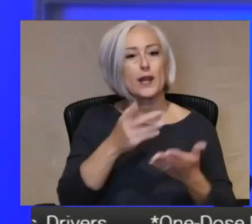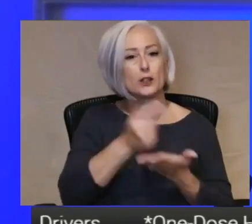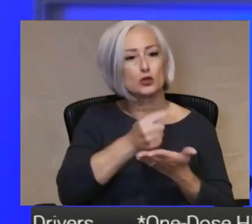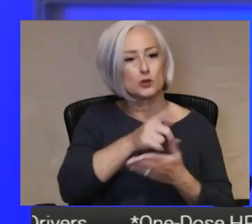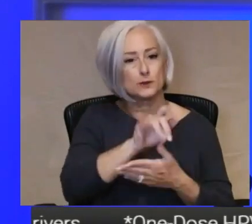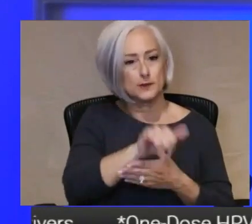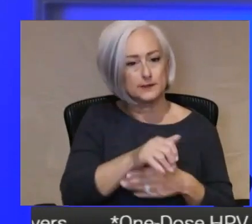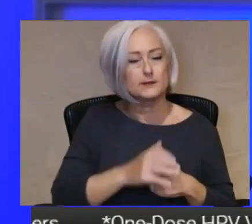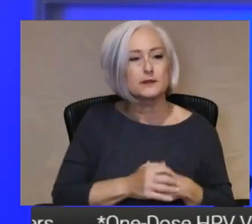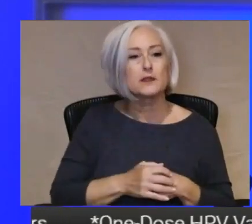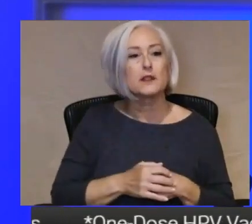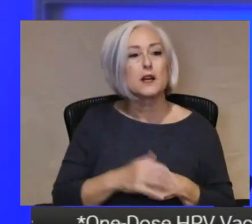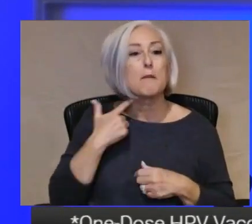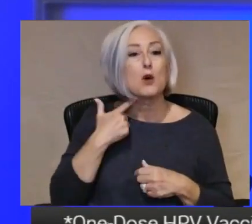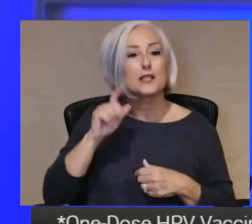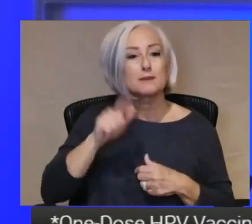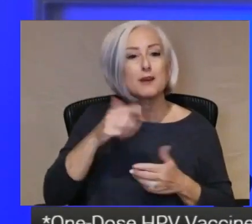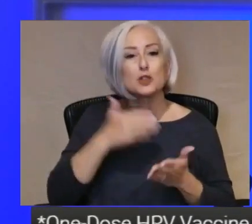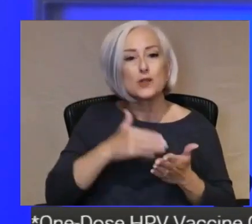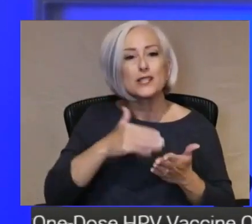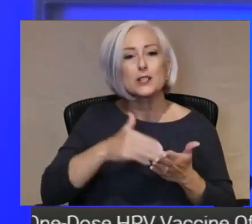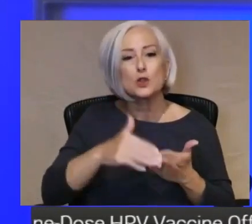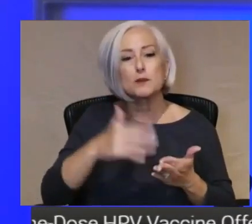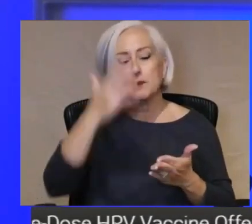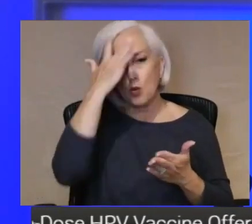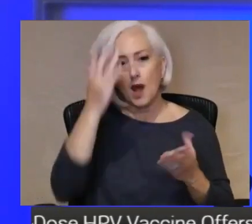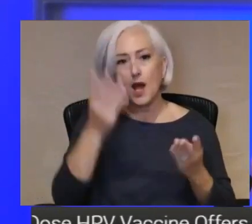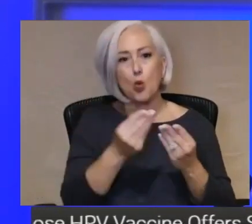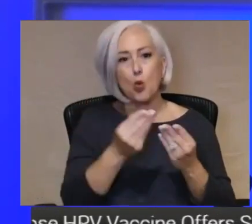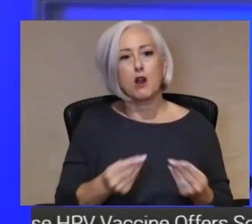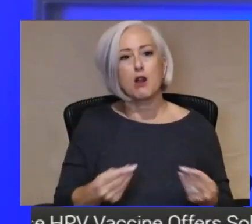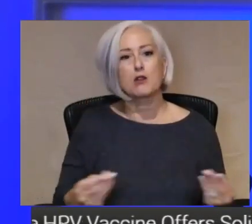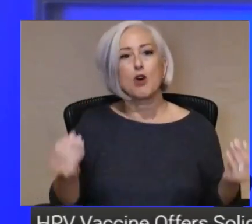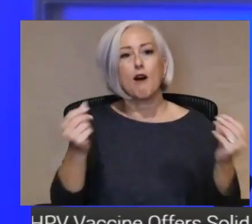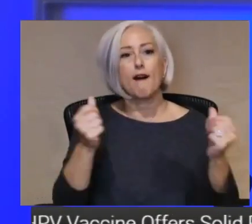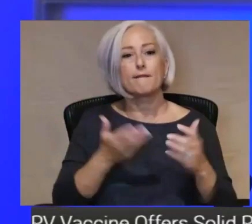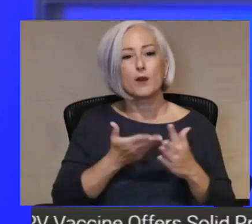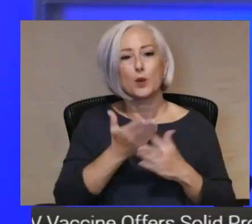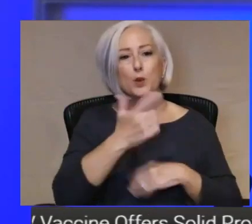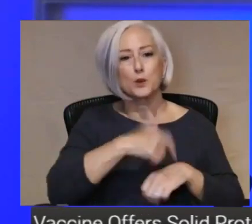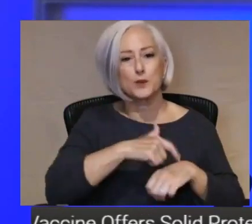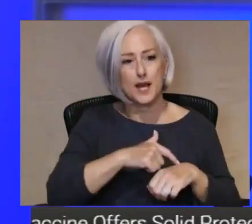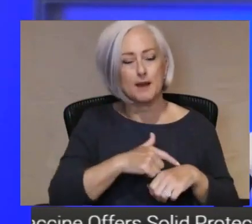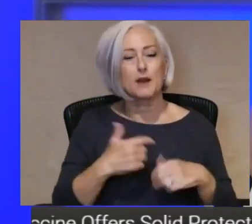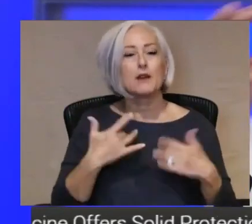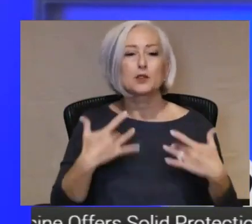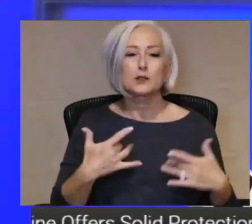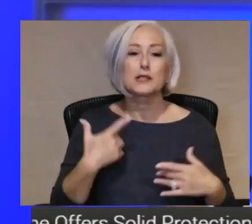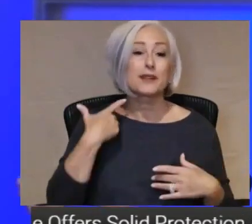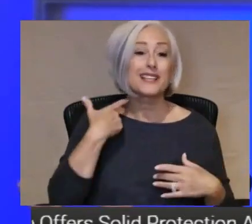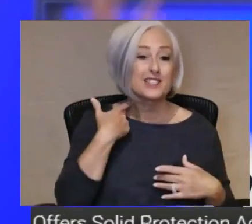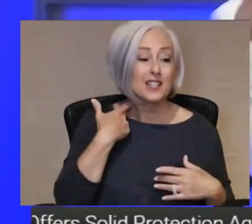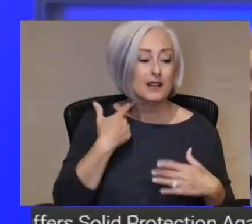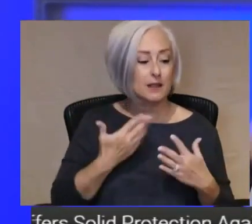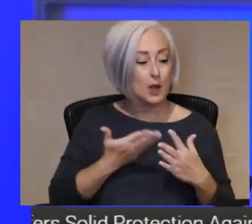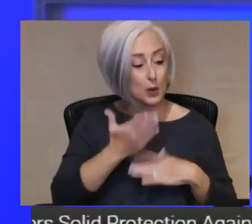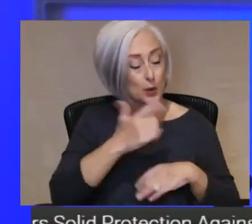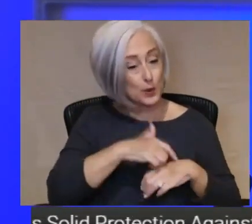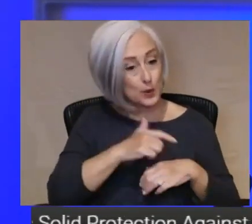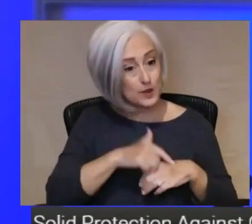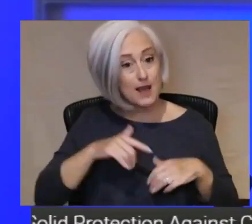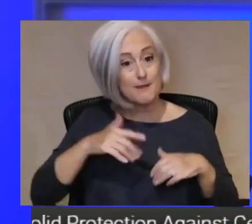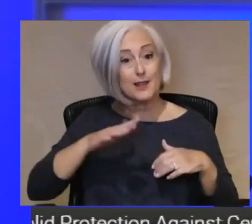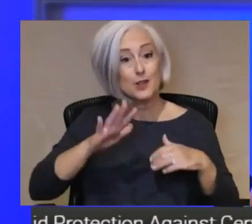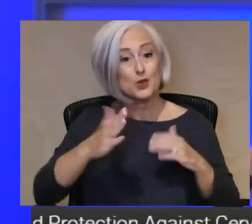be repeated. The Botox wears off over time, and so they typically will inject, and then over time the tremor comes back, and then they get